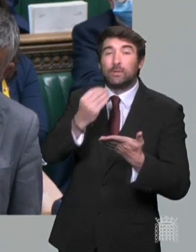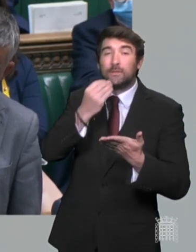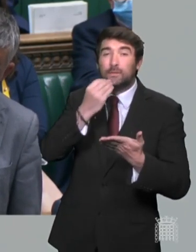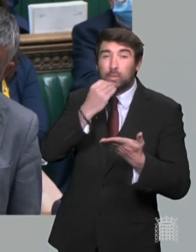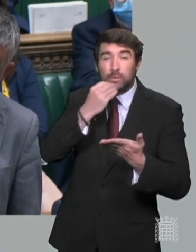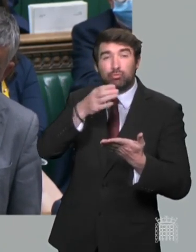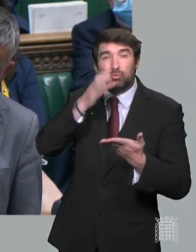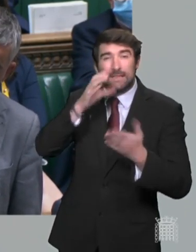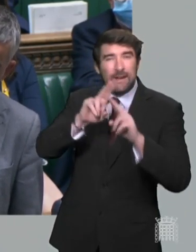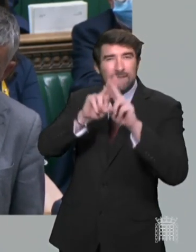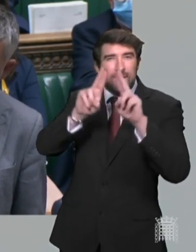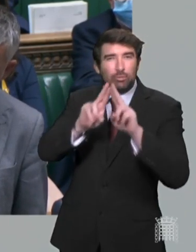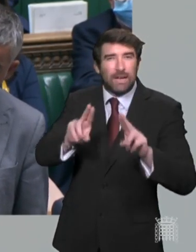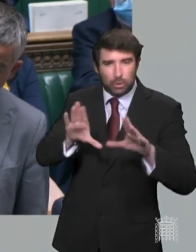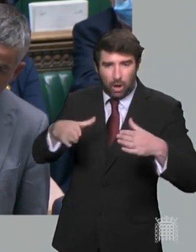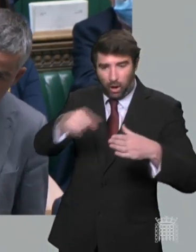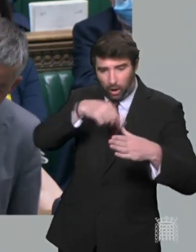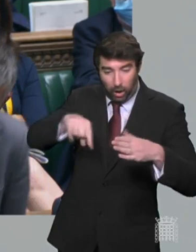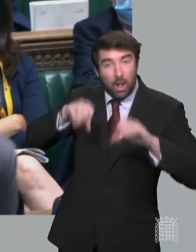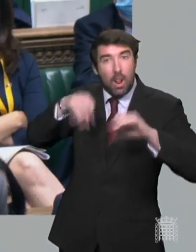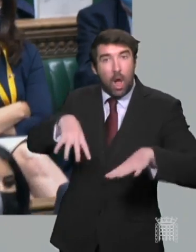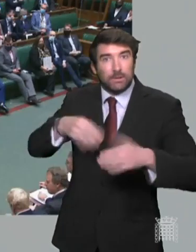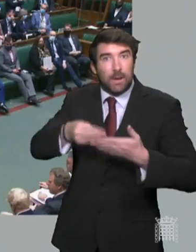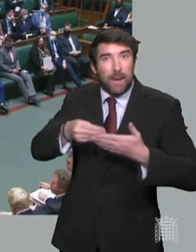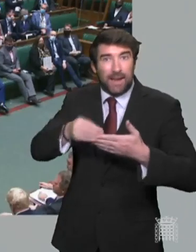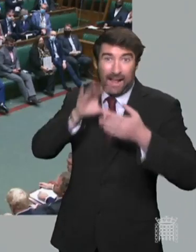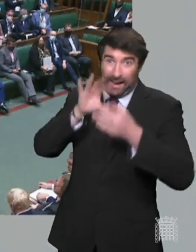the HGV lorry driver crisis?